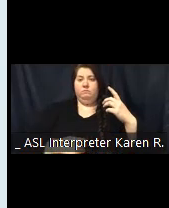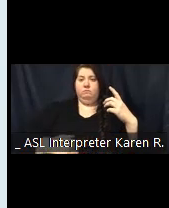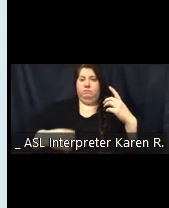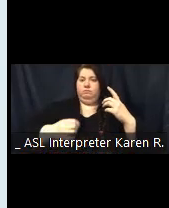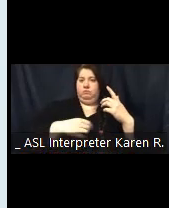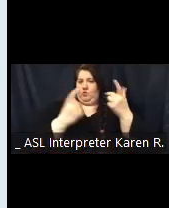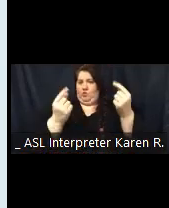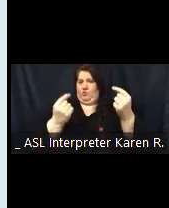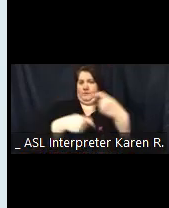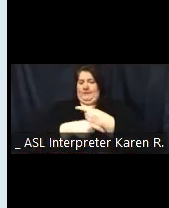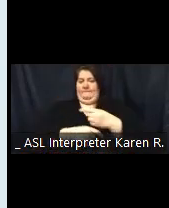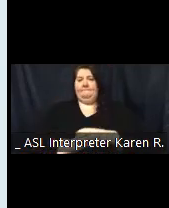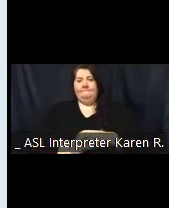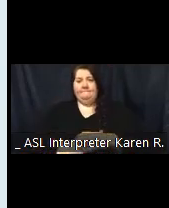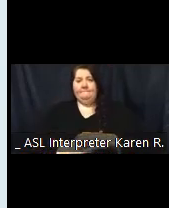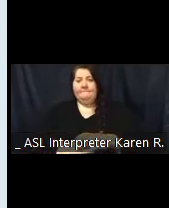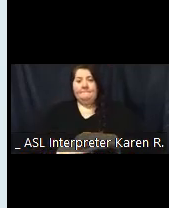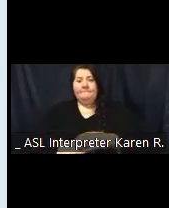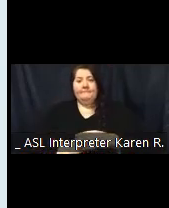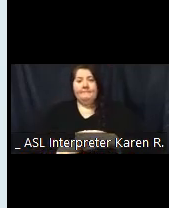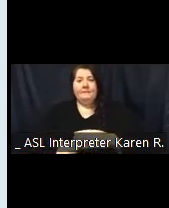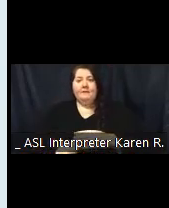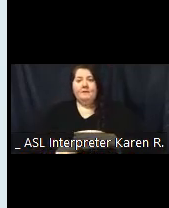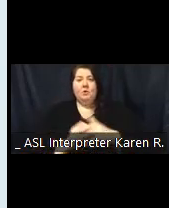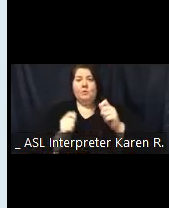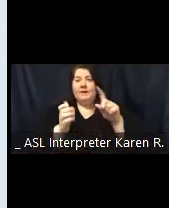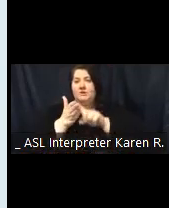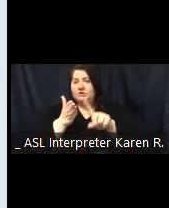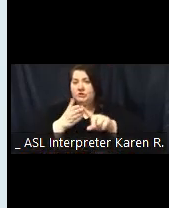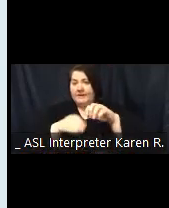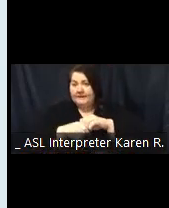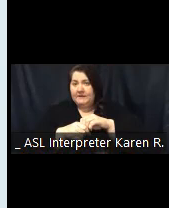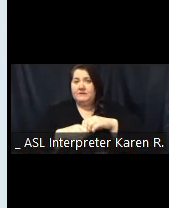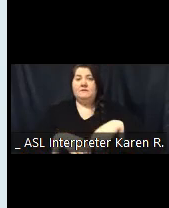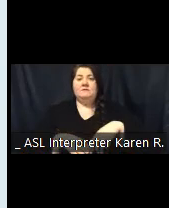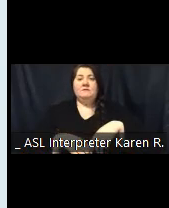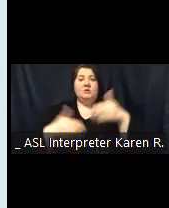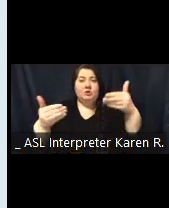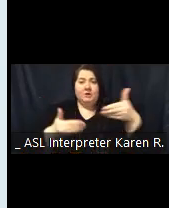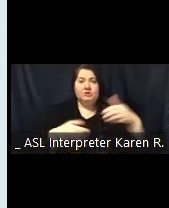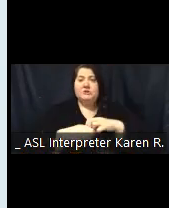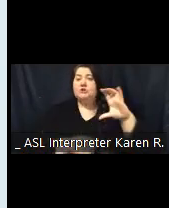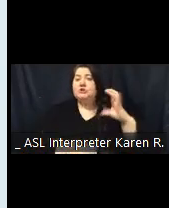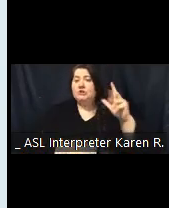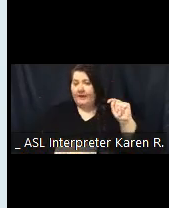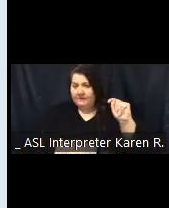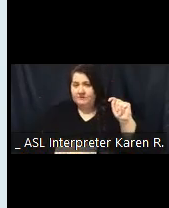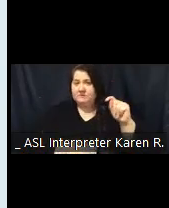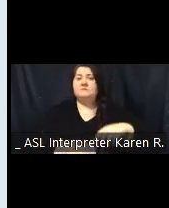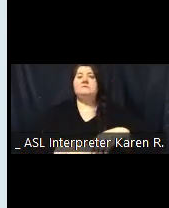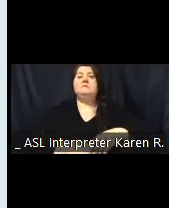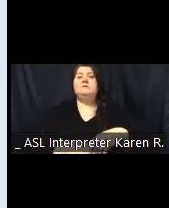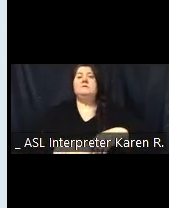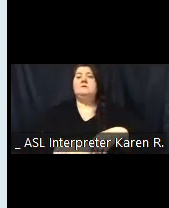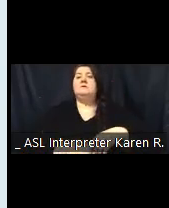of what we will be doing today, we'll do a quick check-in and introductions in the chat. We'll go over